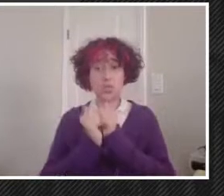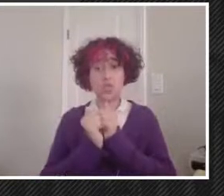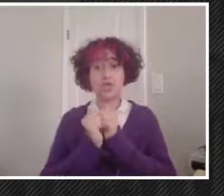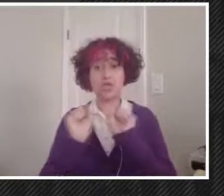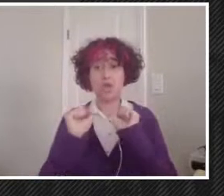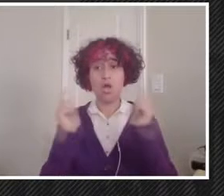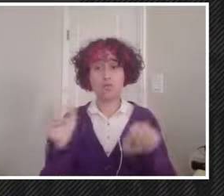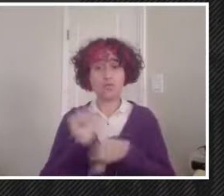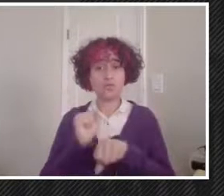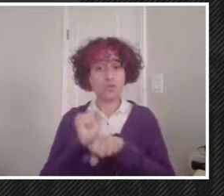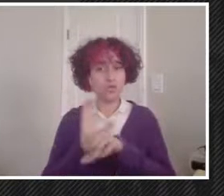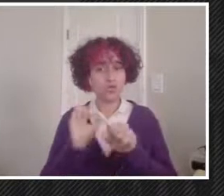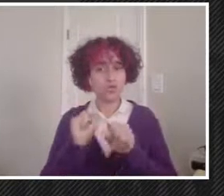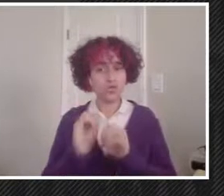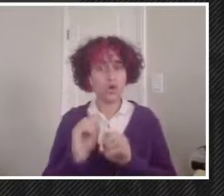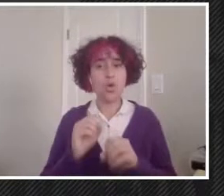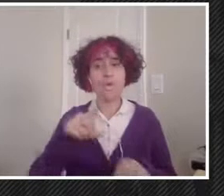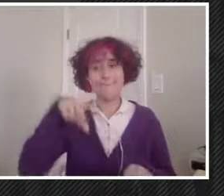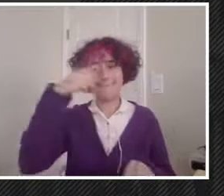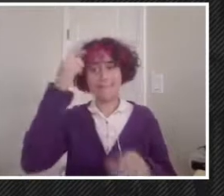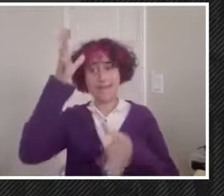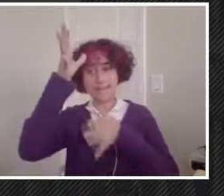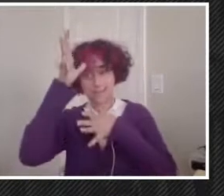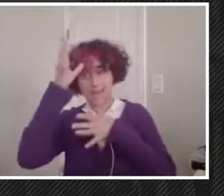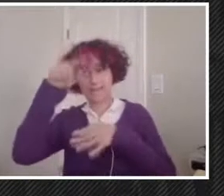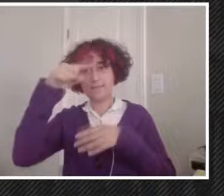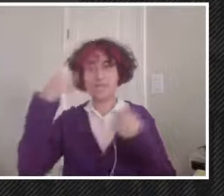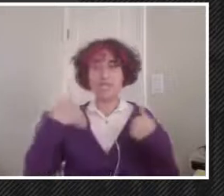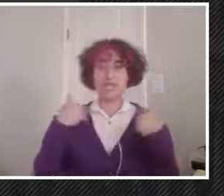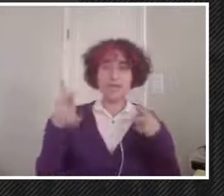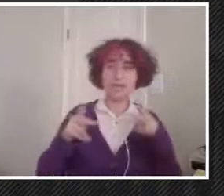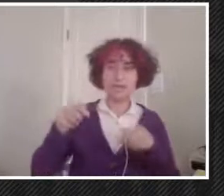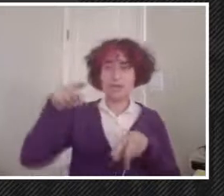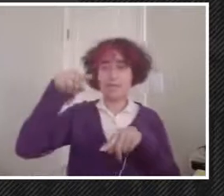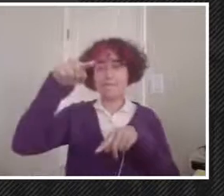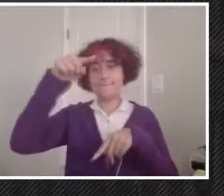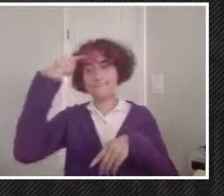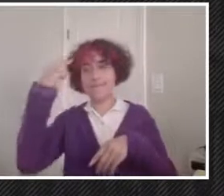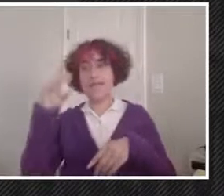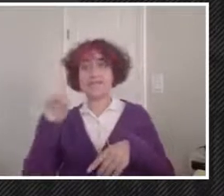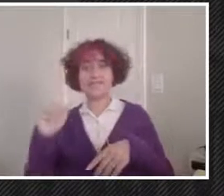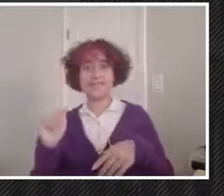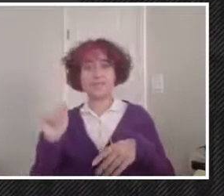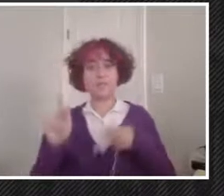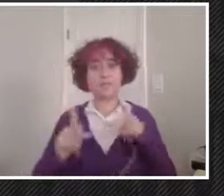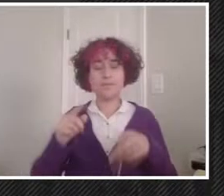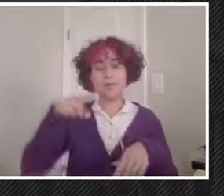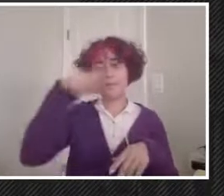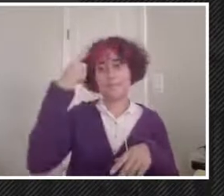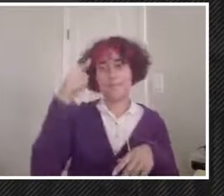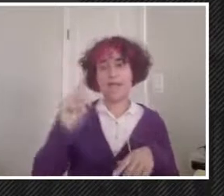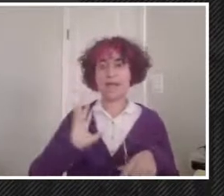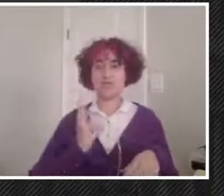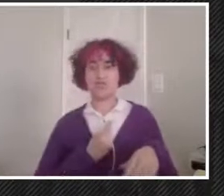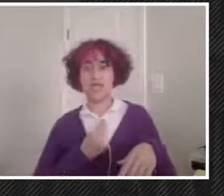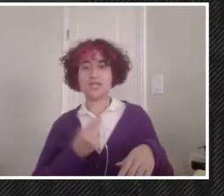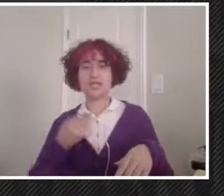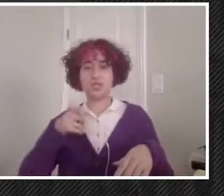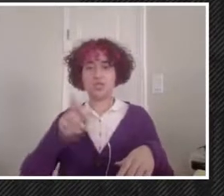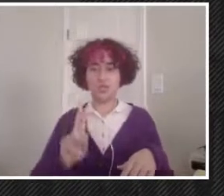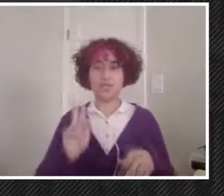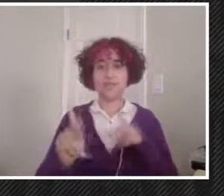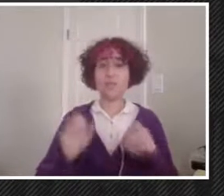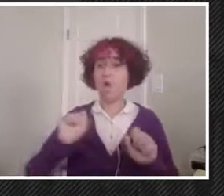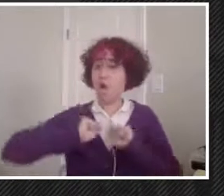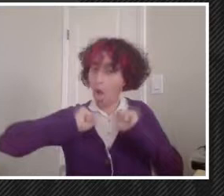Black parents, Black young people, Black disabled folks, Black elders, Black trans and queer folks, all Black people,